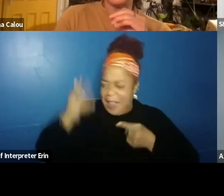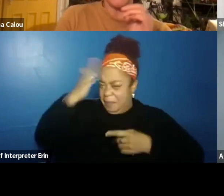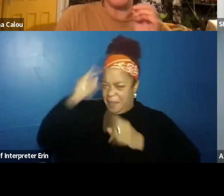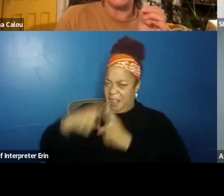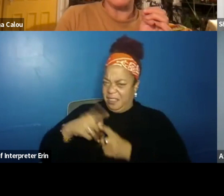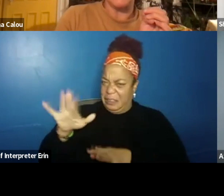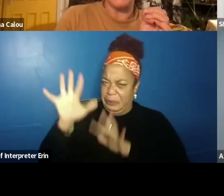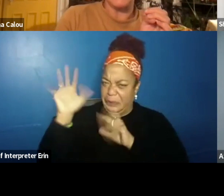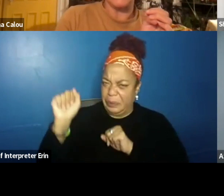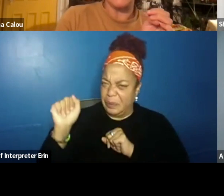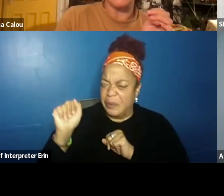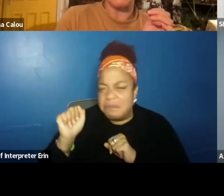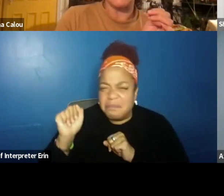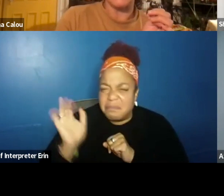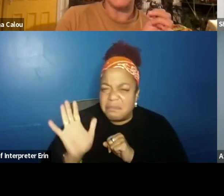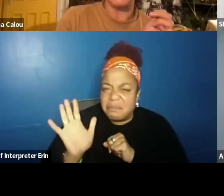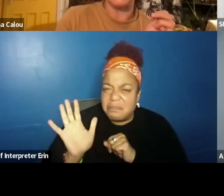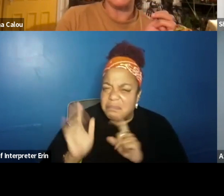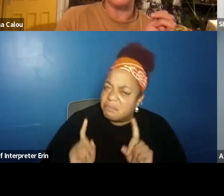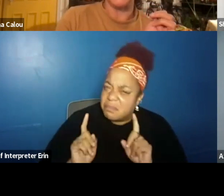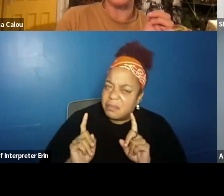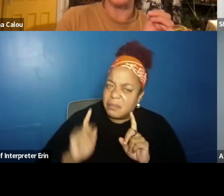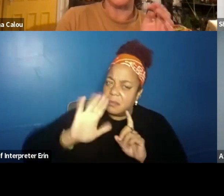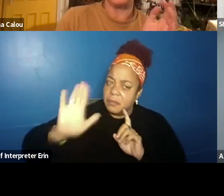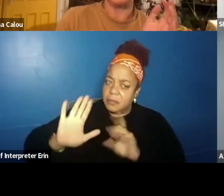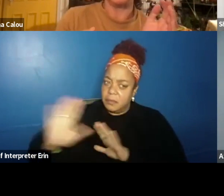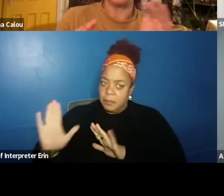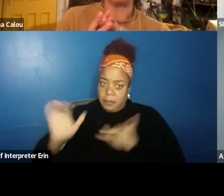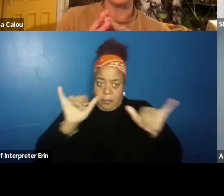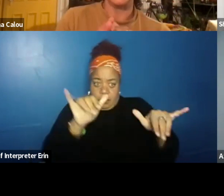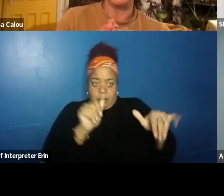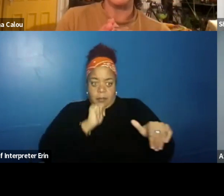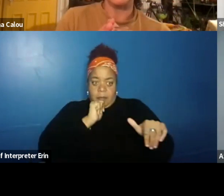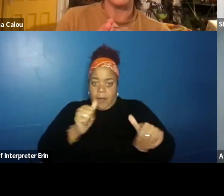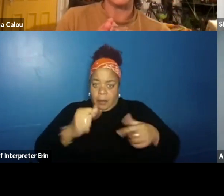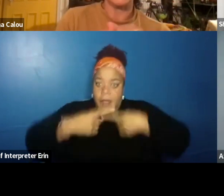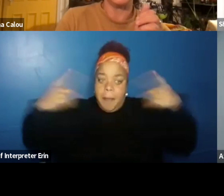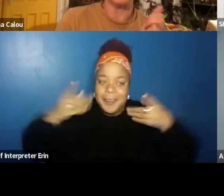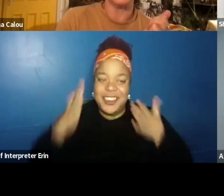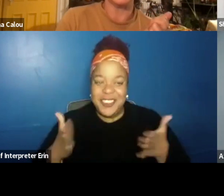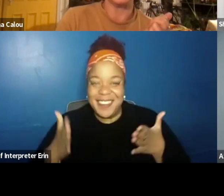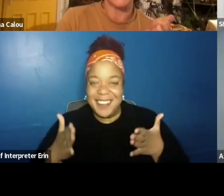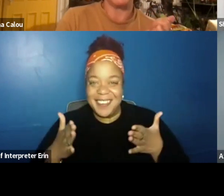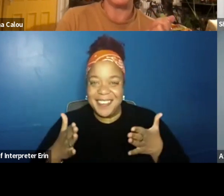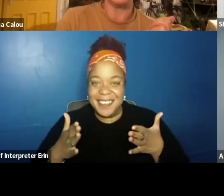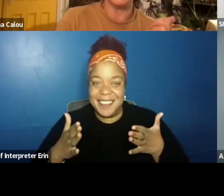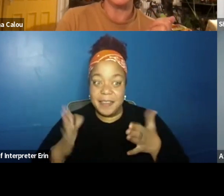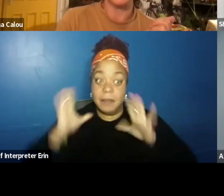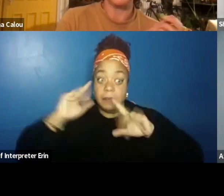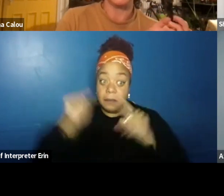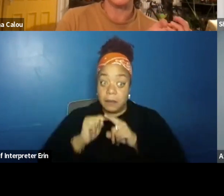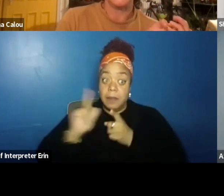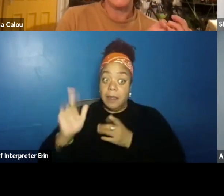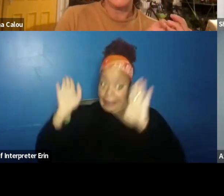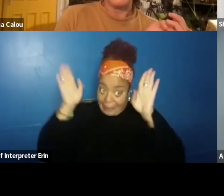Which is really opposite from centering survivors experiencing and demand what we really want to happen and what we deserve to happen when we